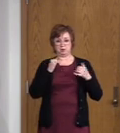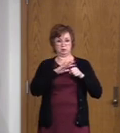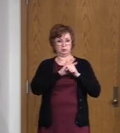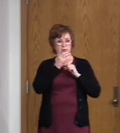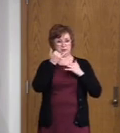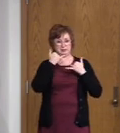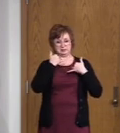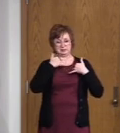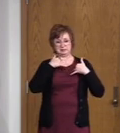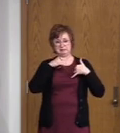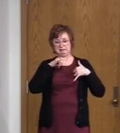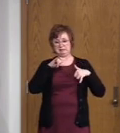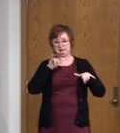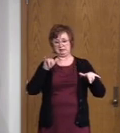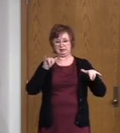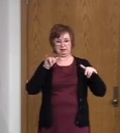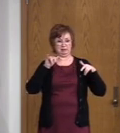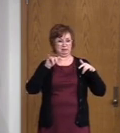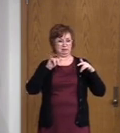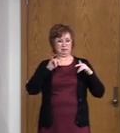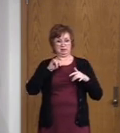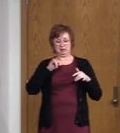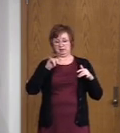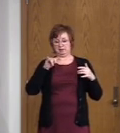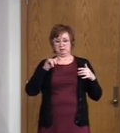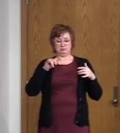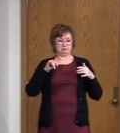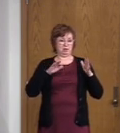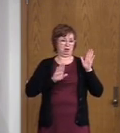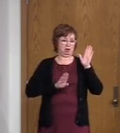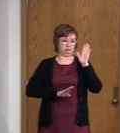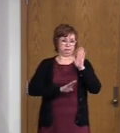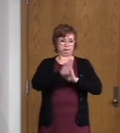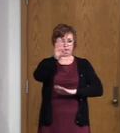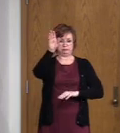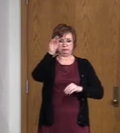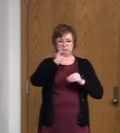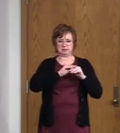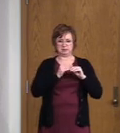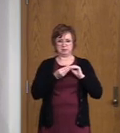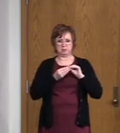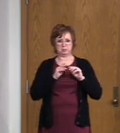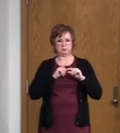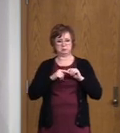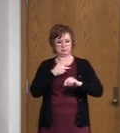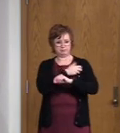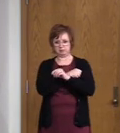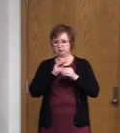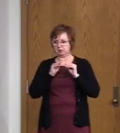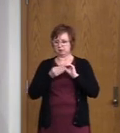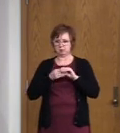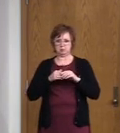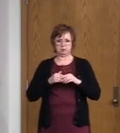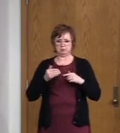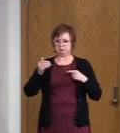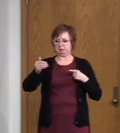actual start date for mass vaccinations is still a long ways off and very much up in the air. So